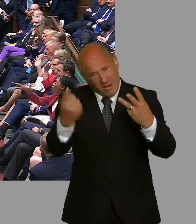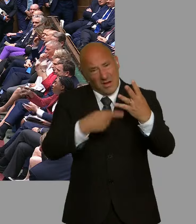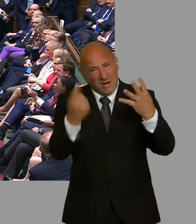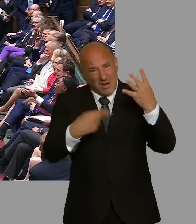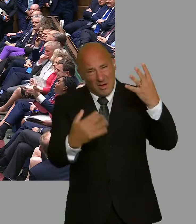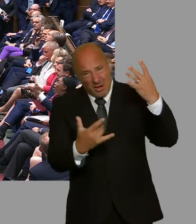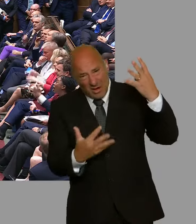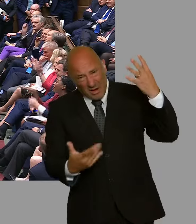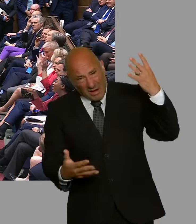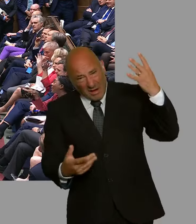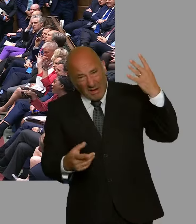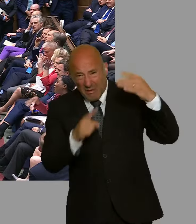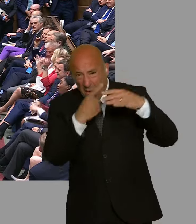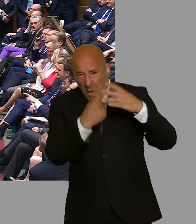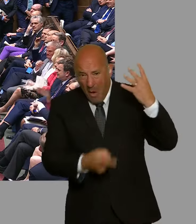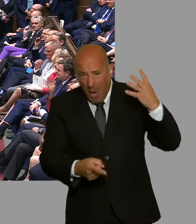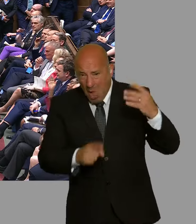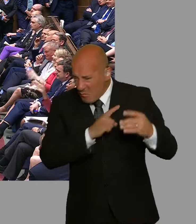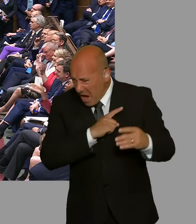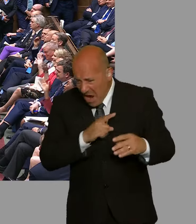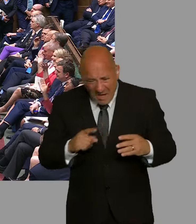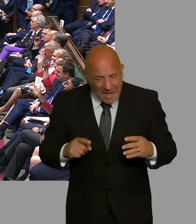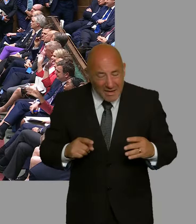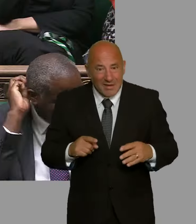The only advice, Mr. Speaker,